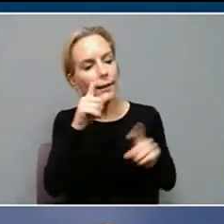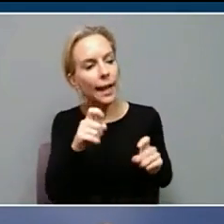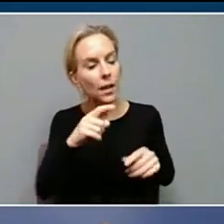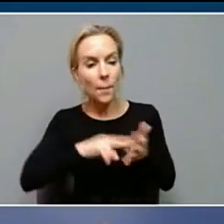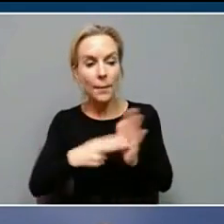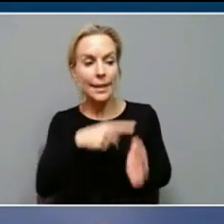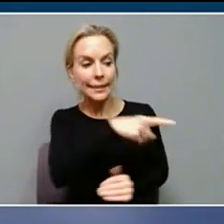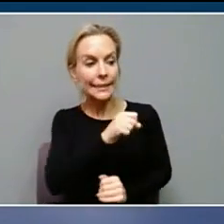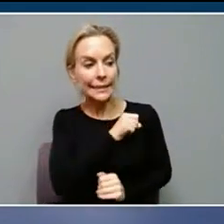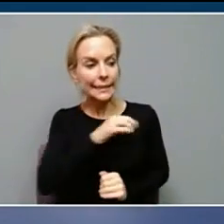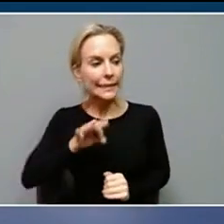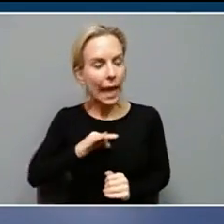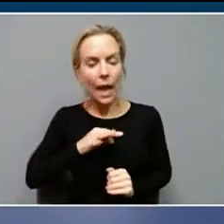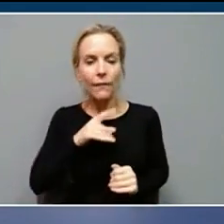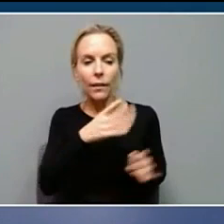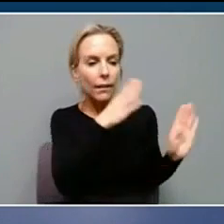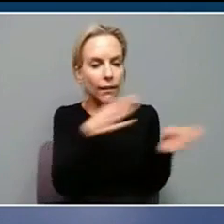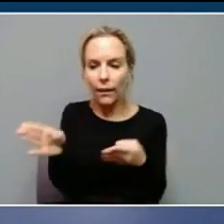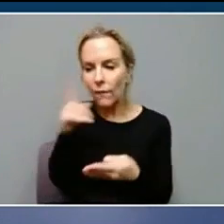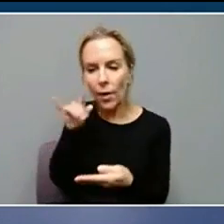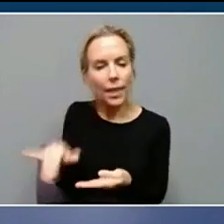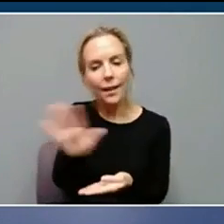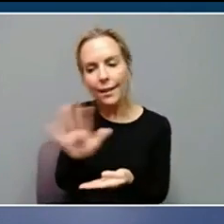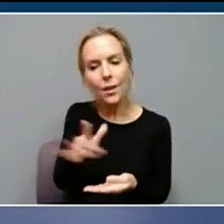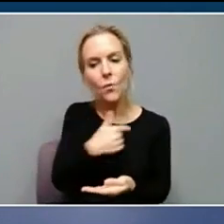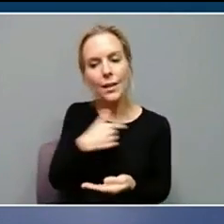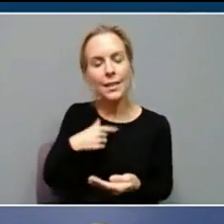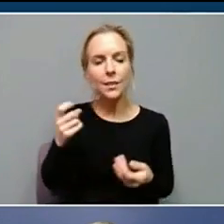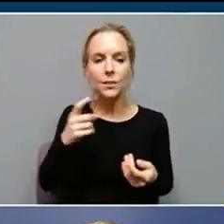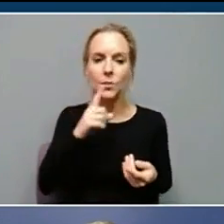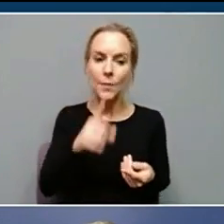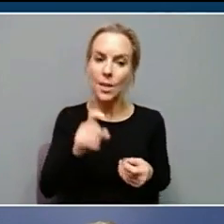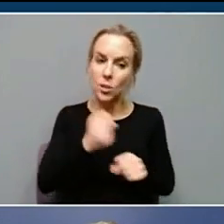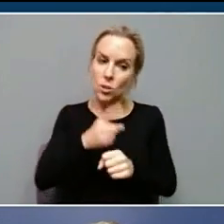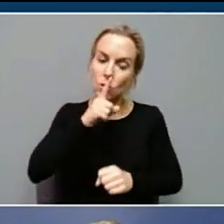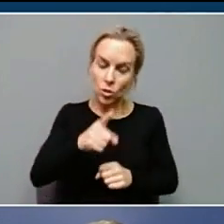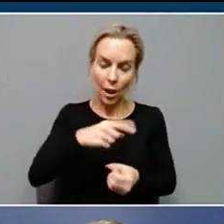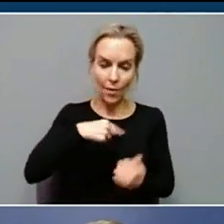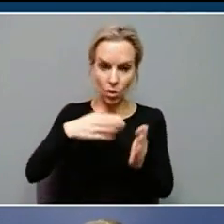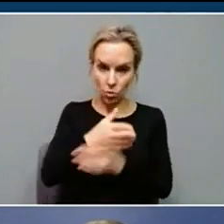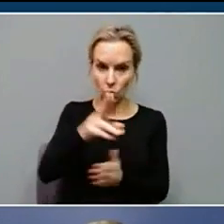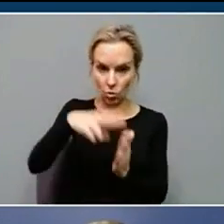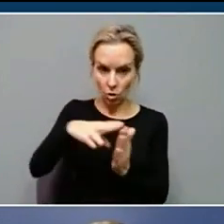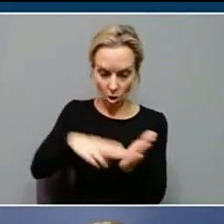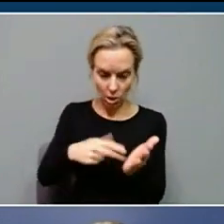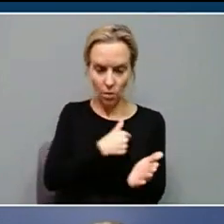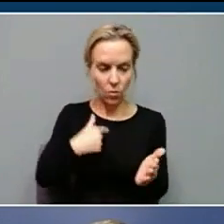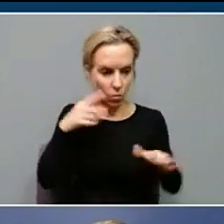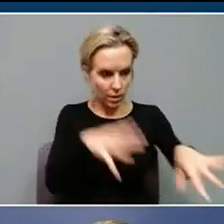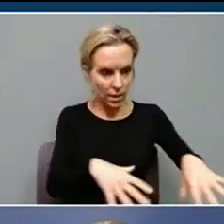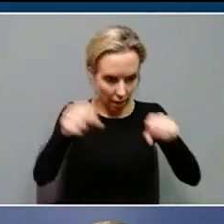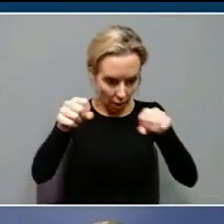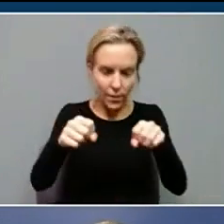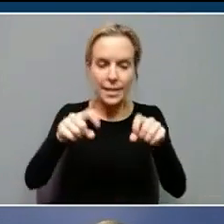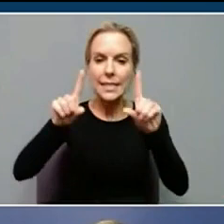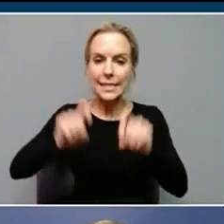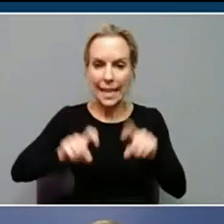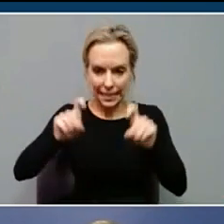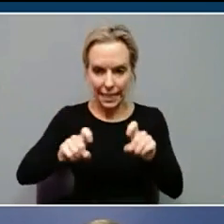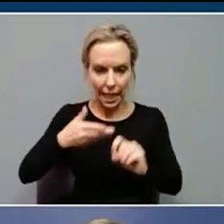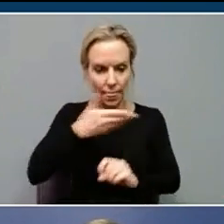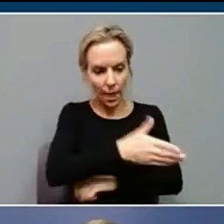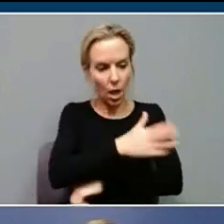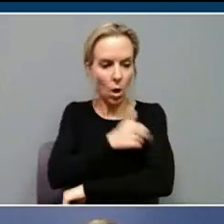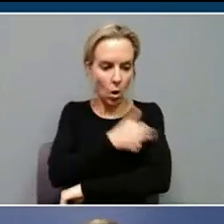hospitals, through contracts, we are going to take over the testing at that hospital,